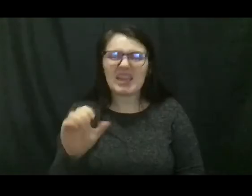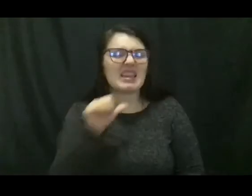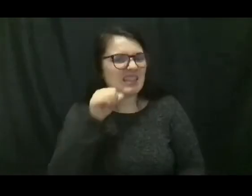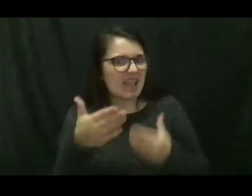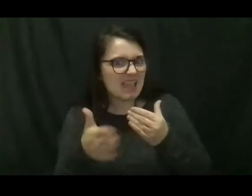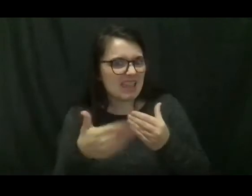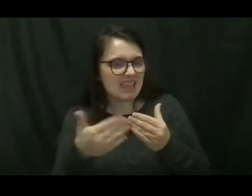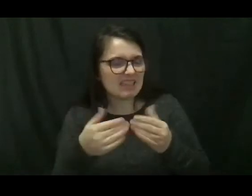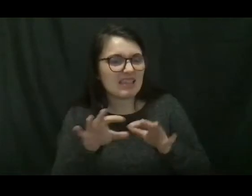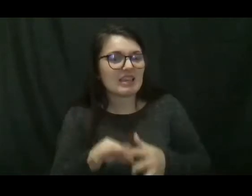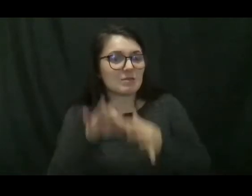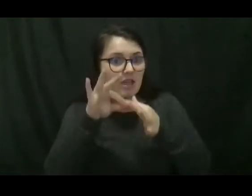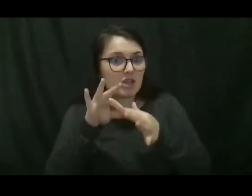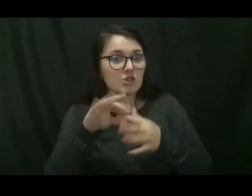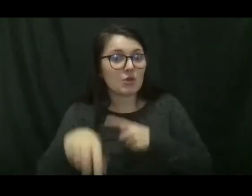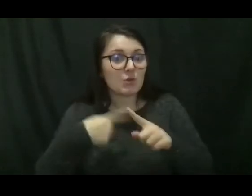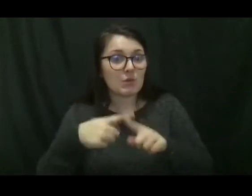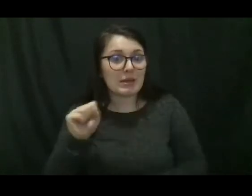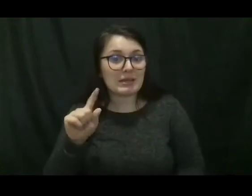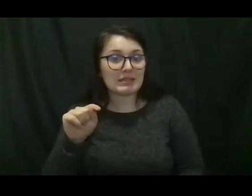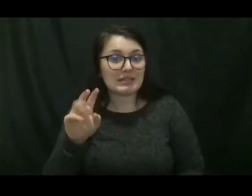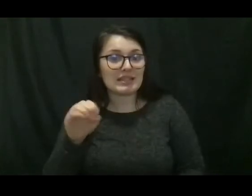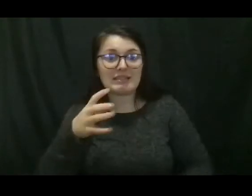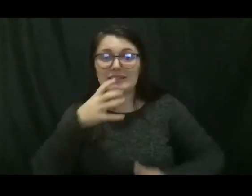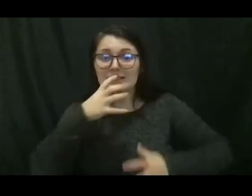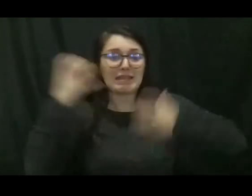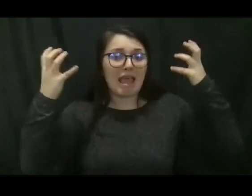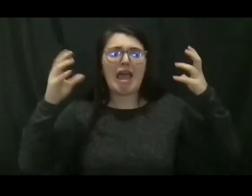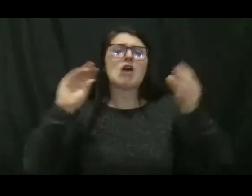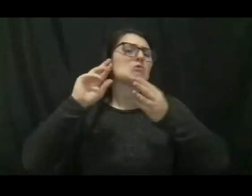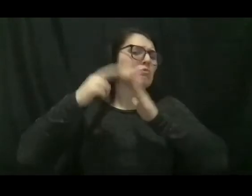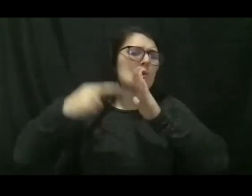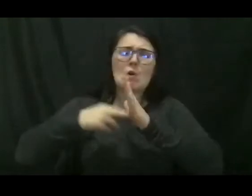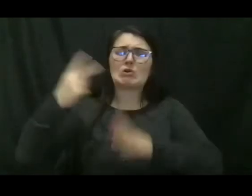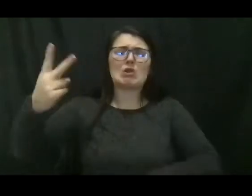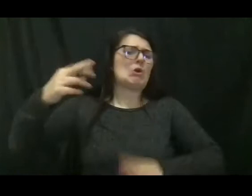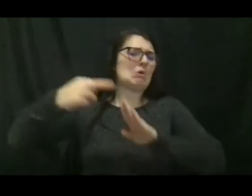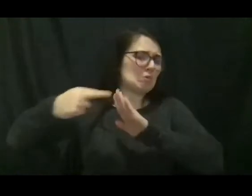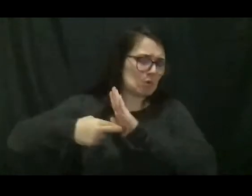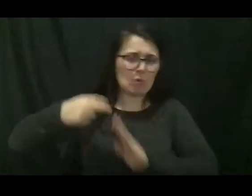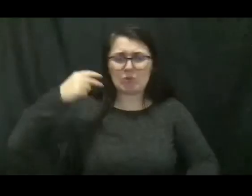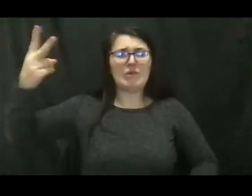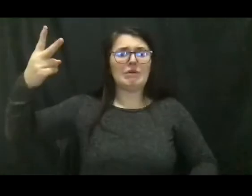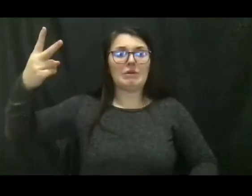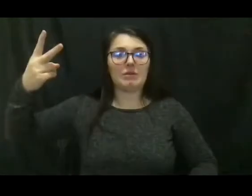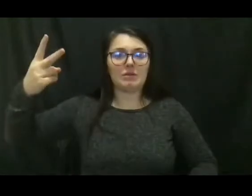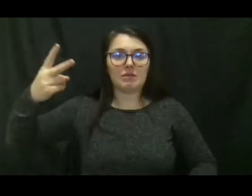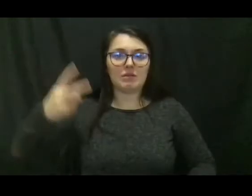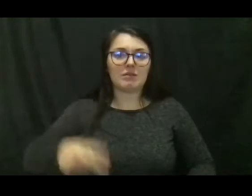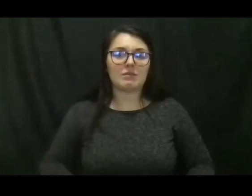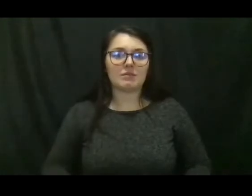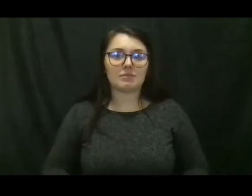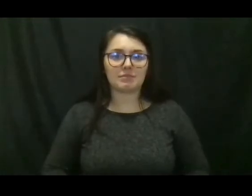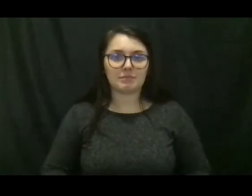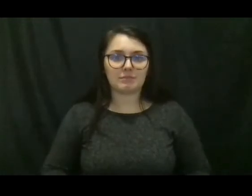when Steve is shouting, rule number two, rule number two. Don't allow your hose to go all